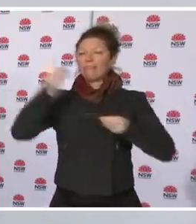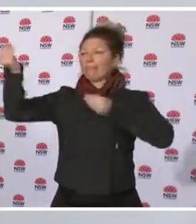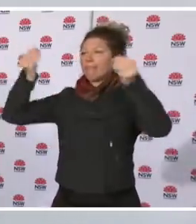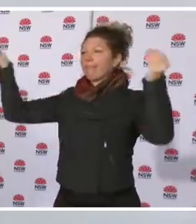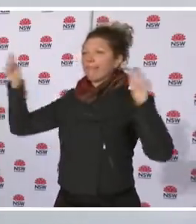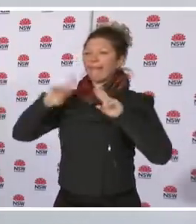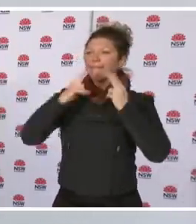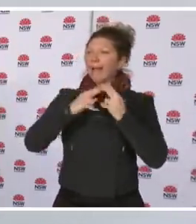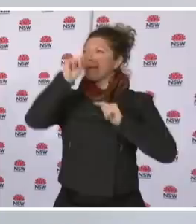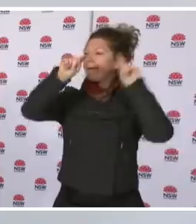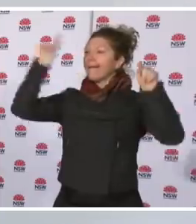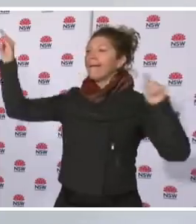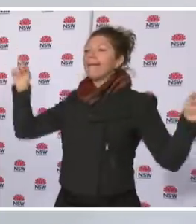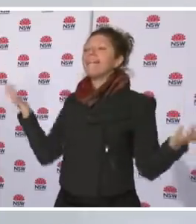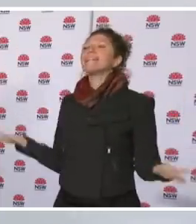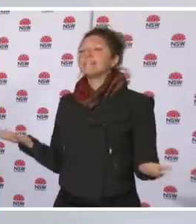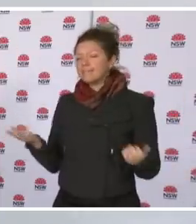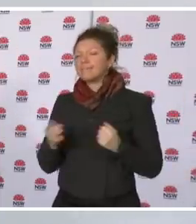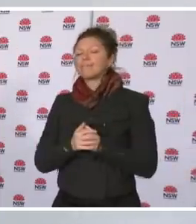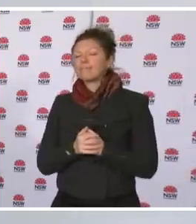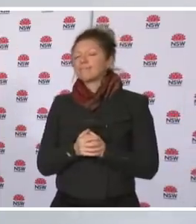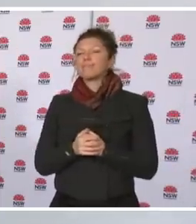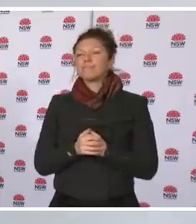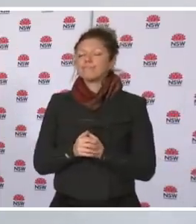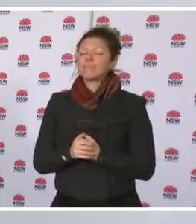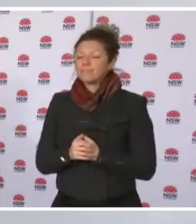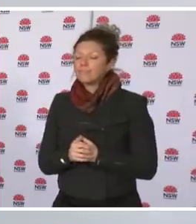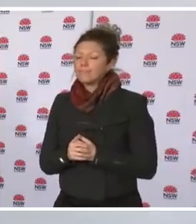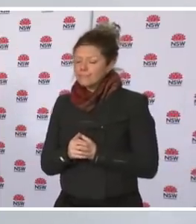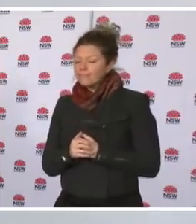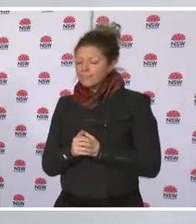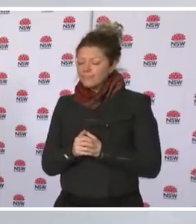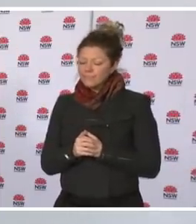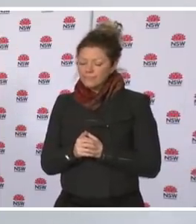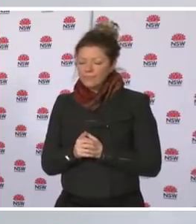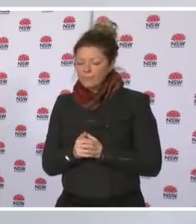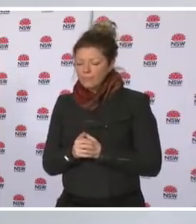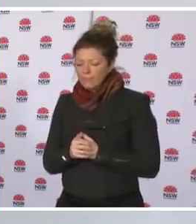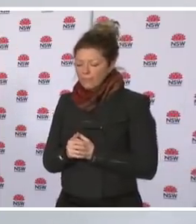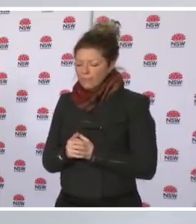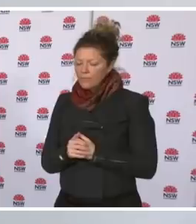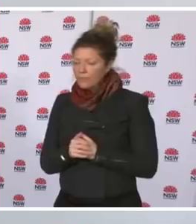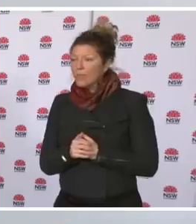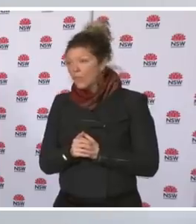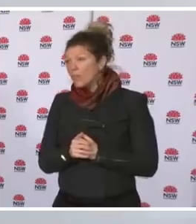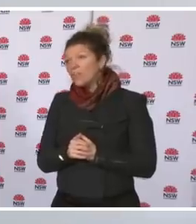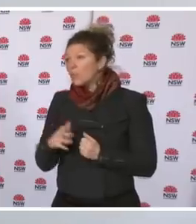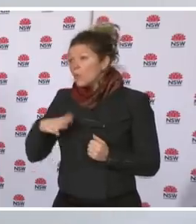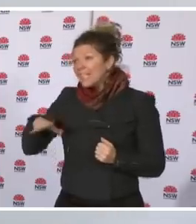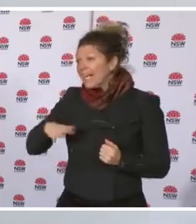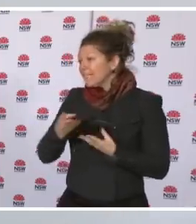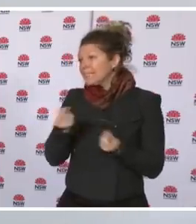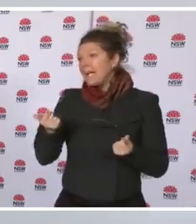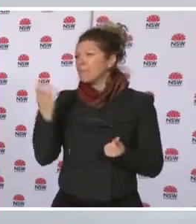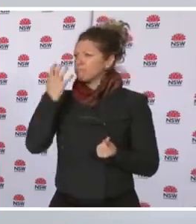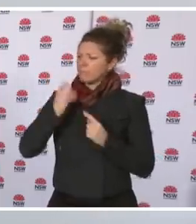settings and other communities. So whilst there will be the need for some critical work to go on, we do